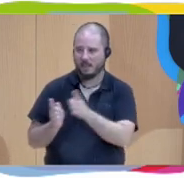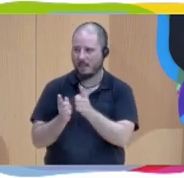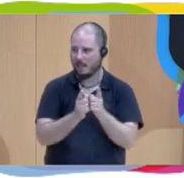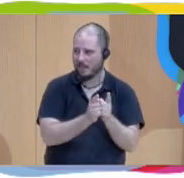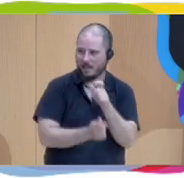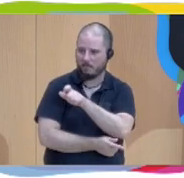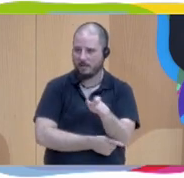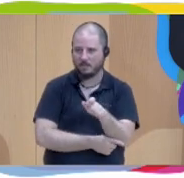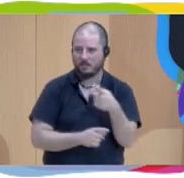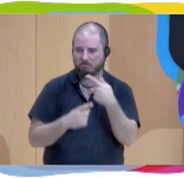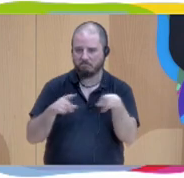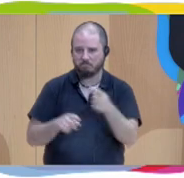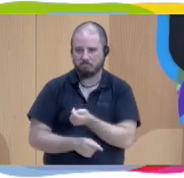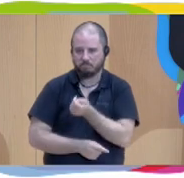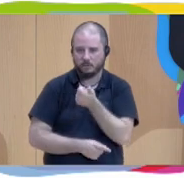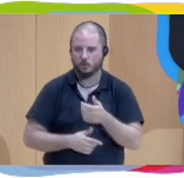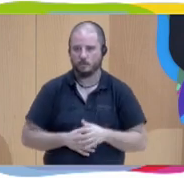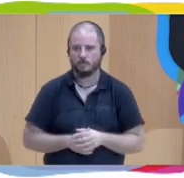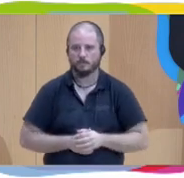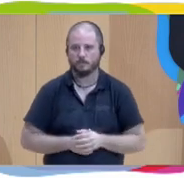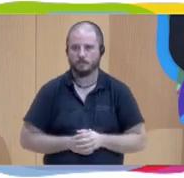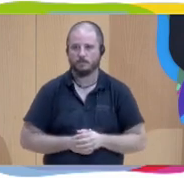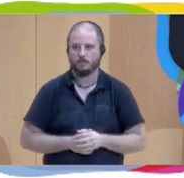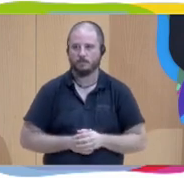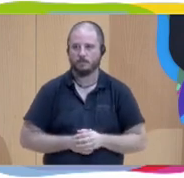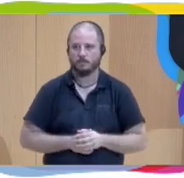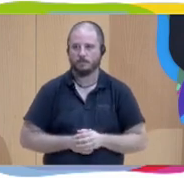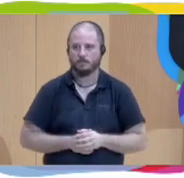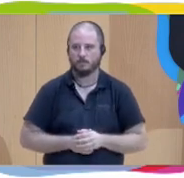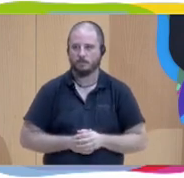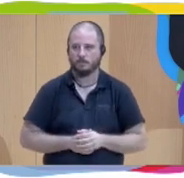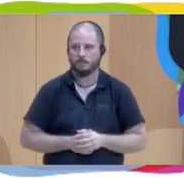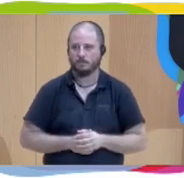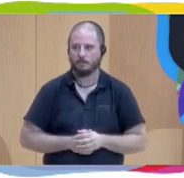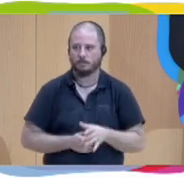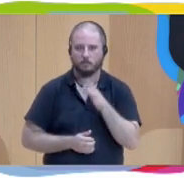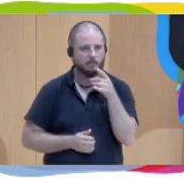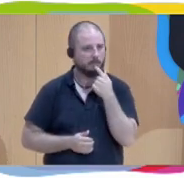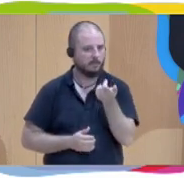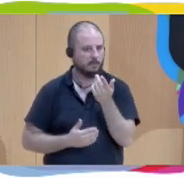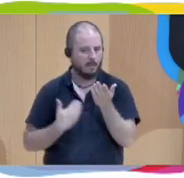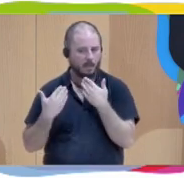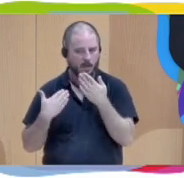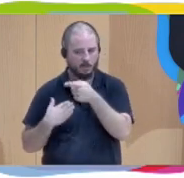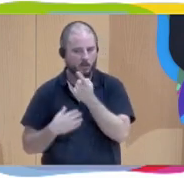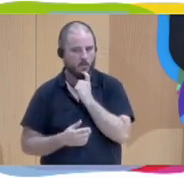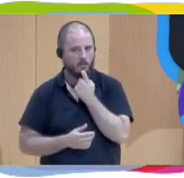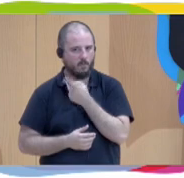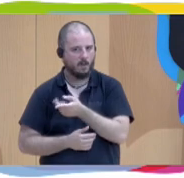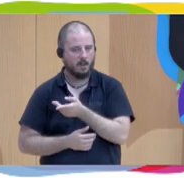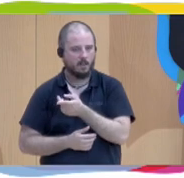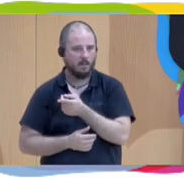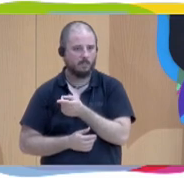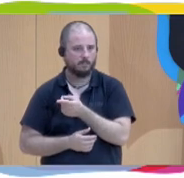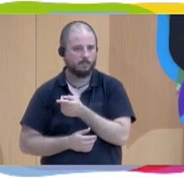if I say something that is dialogical in Finland, it is good here as well.